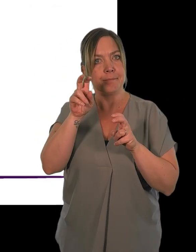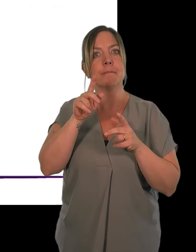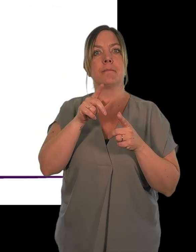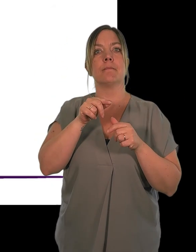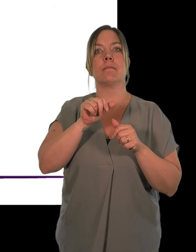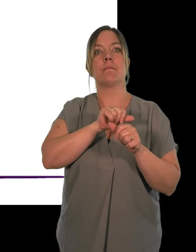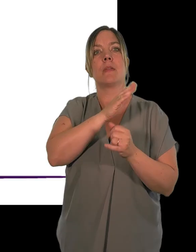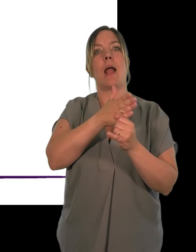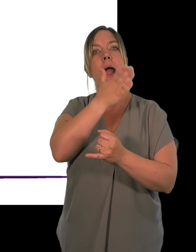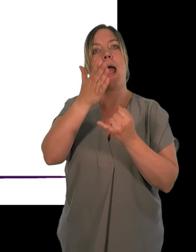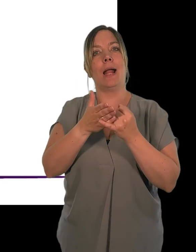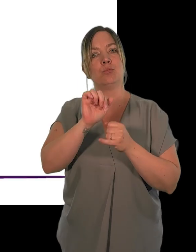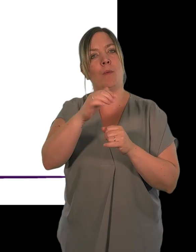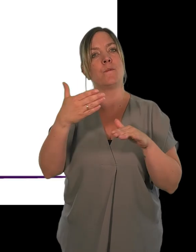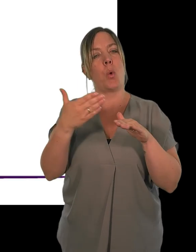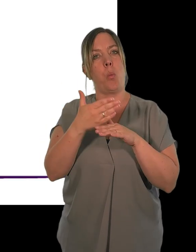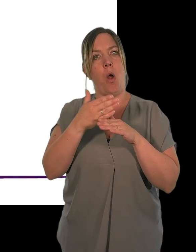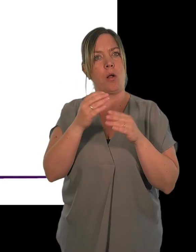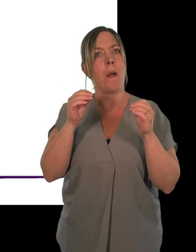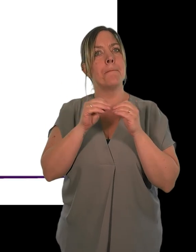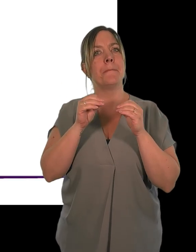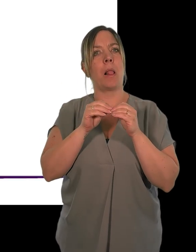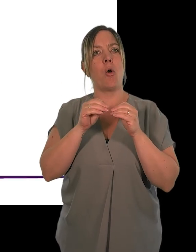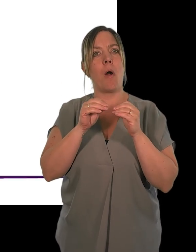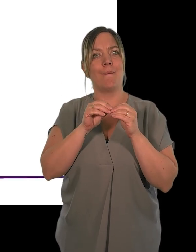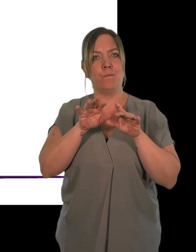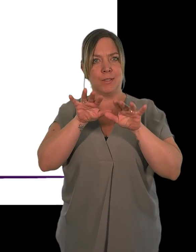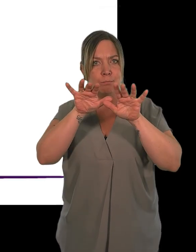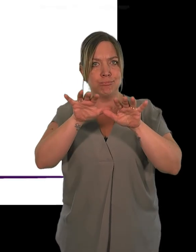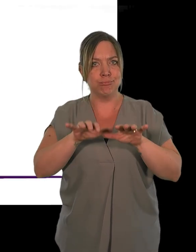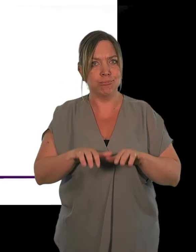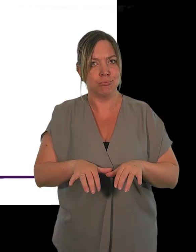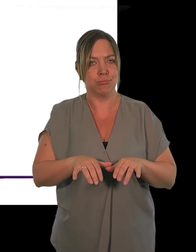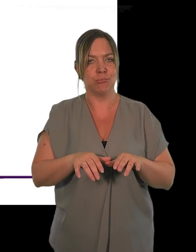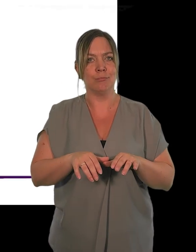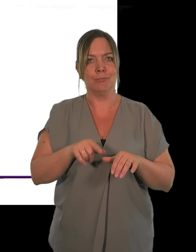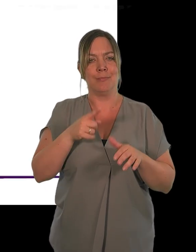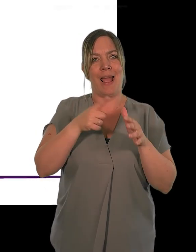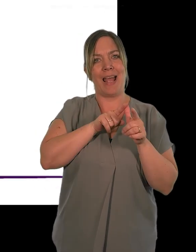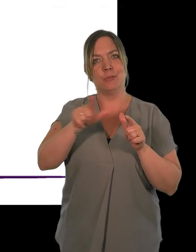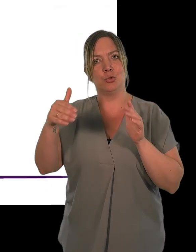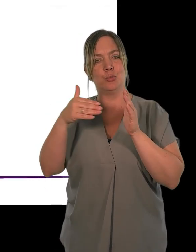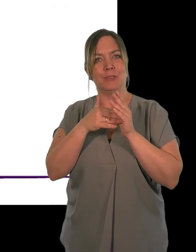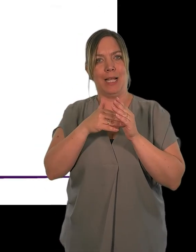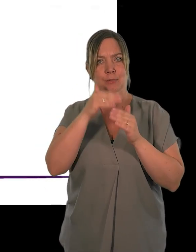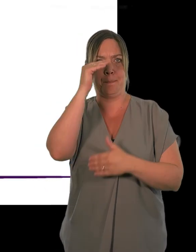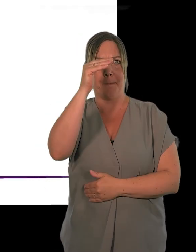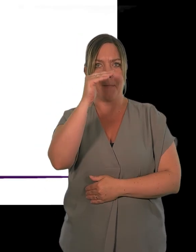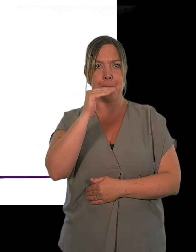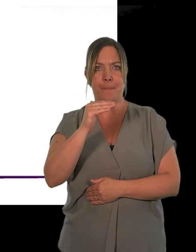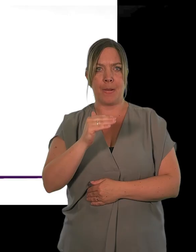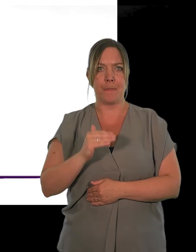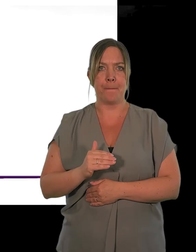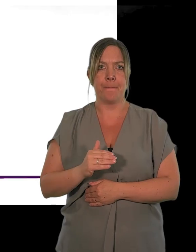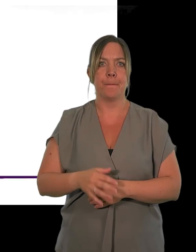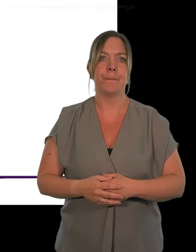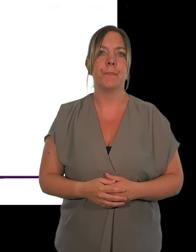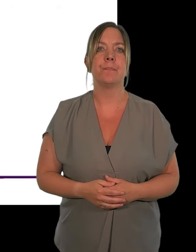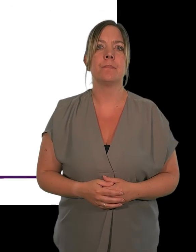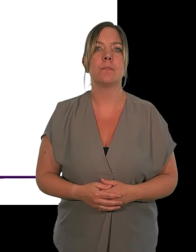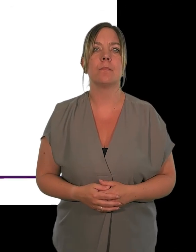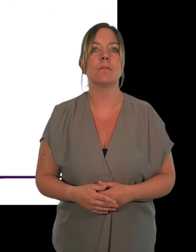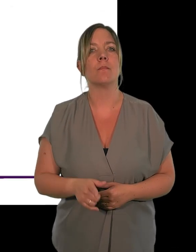in a reference and bibliography list at the end of your work. You must include a